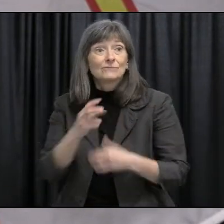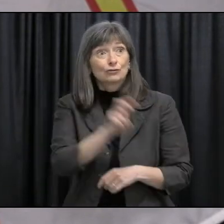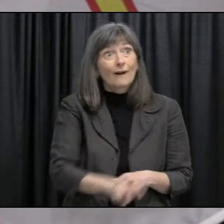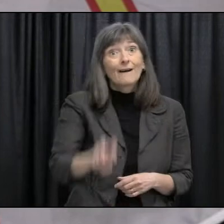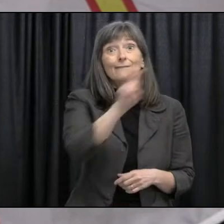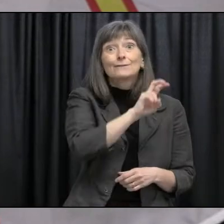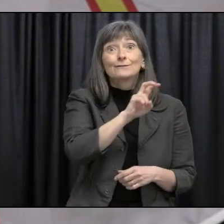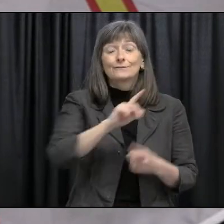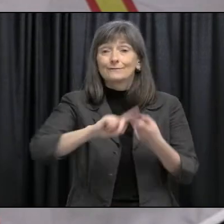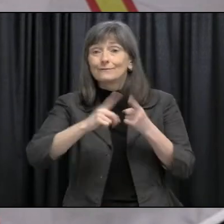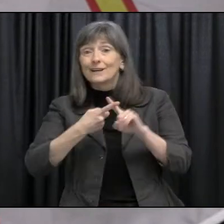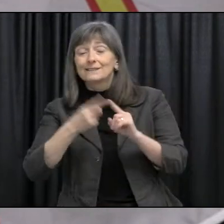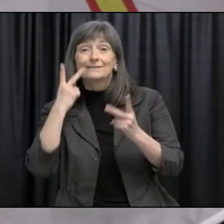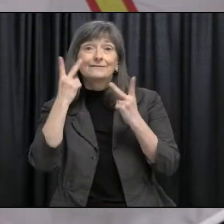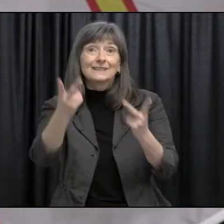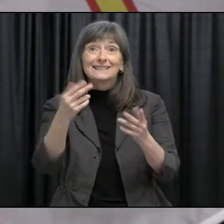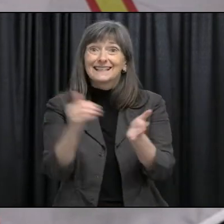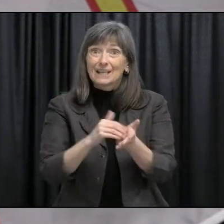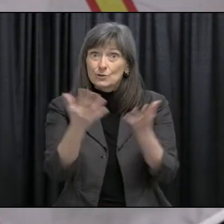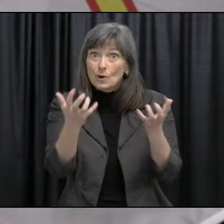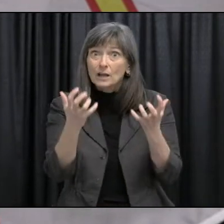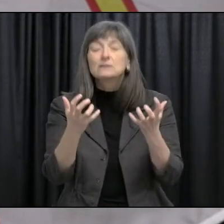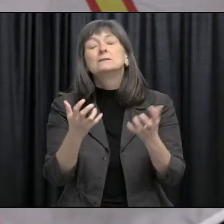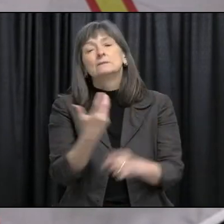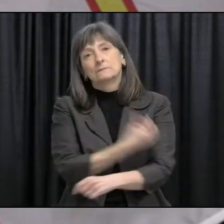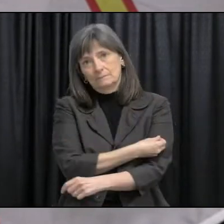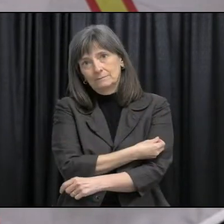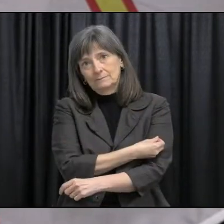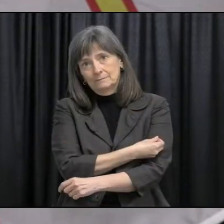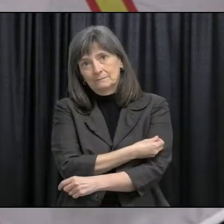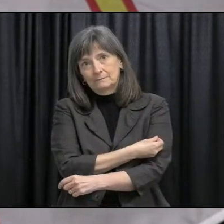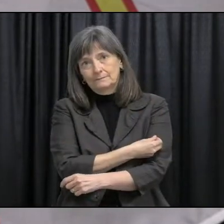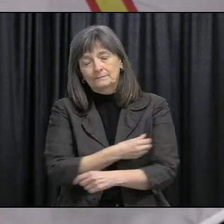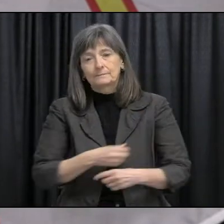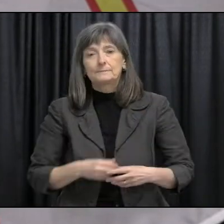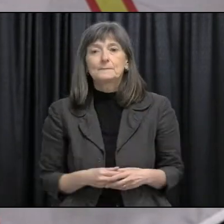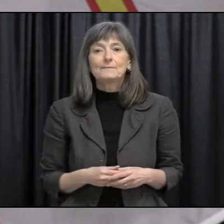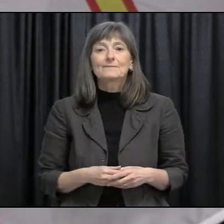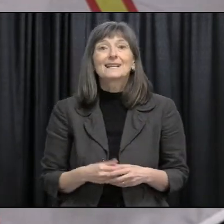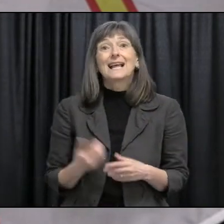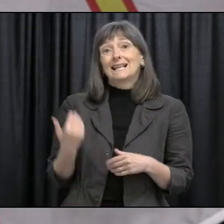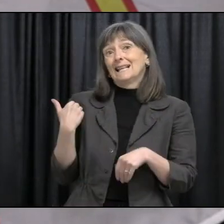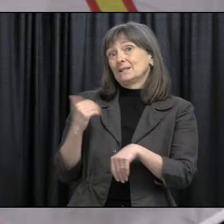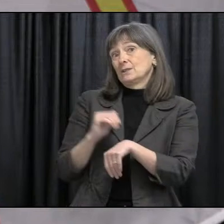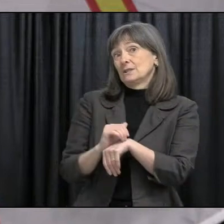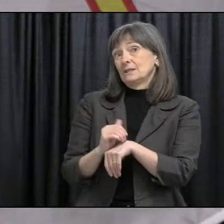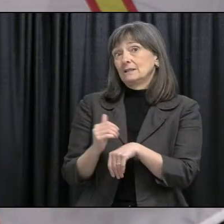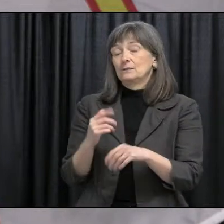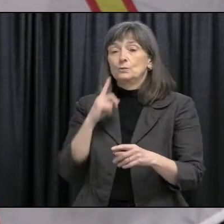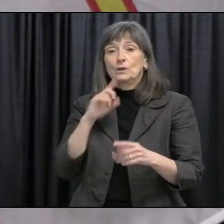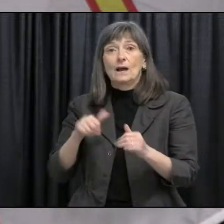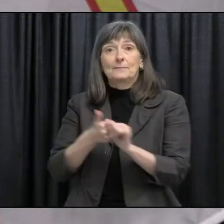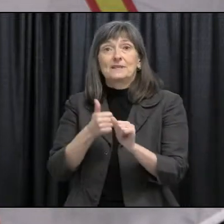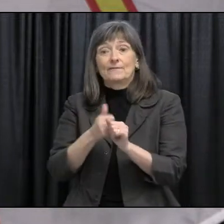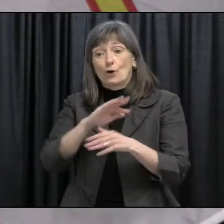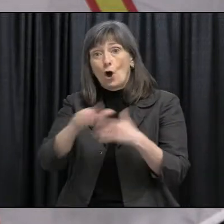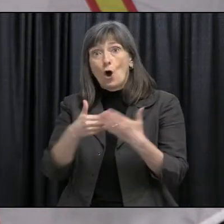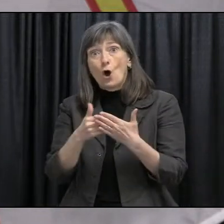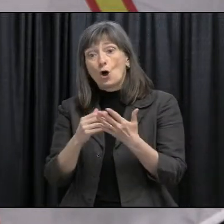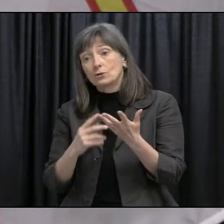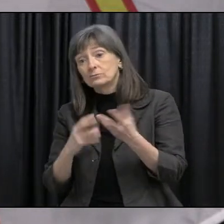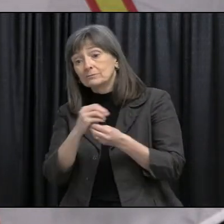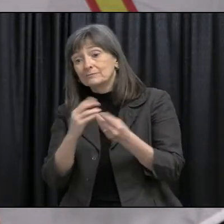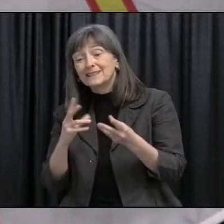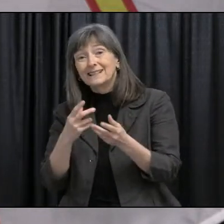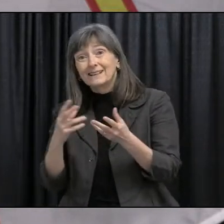again. Yesterday, we released an update of our vaccination status by group, and the uptake across all groups 65